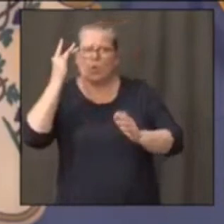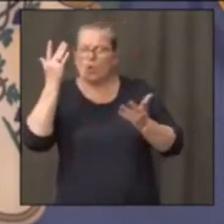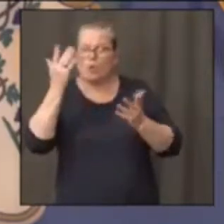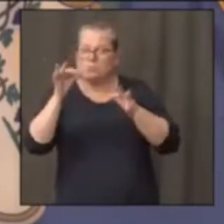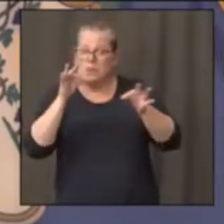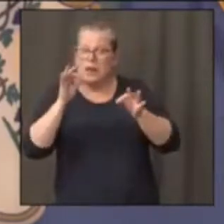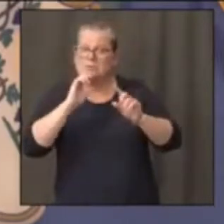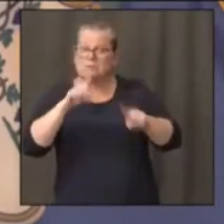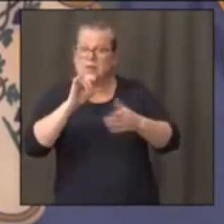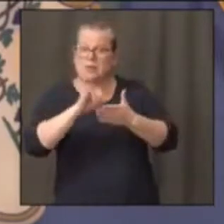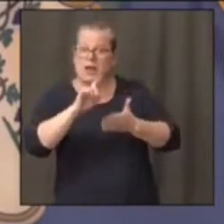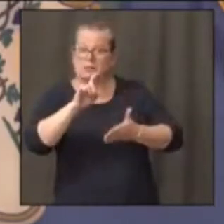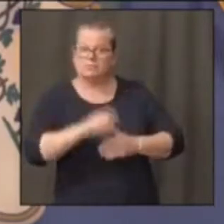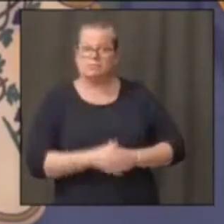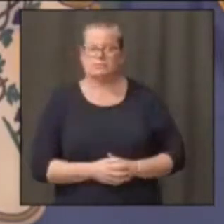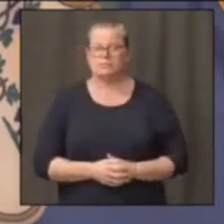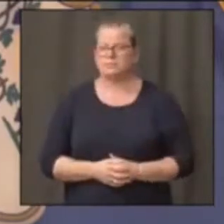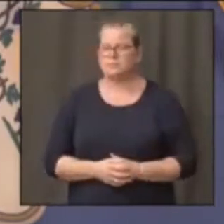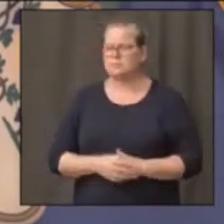going through all of the